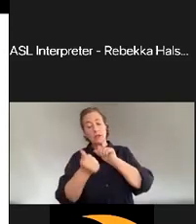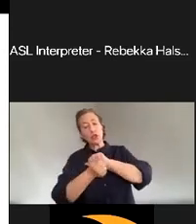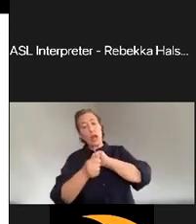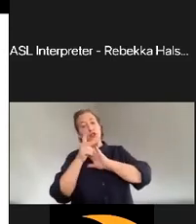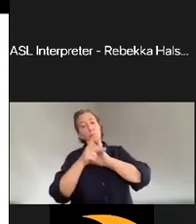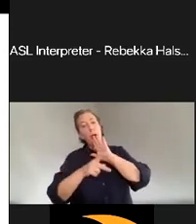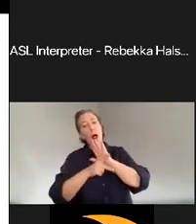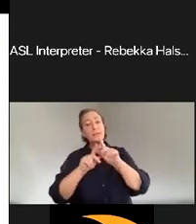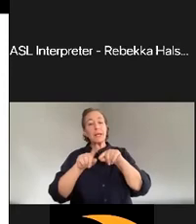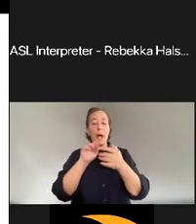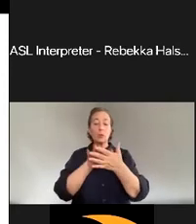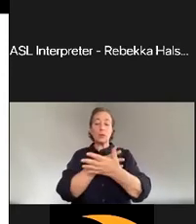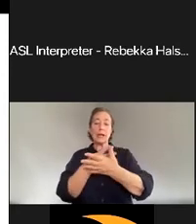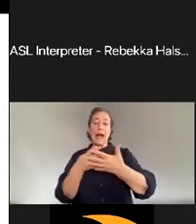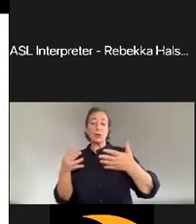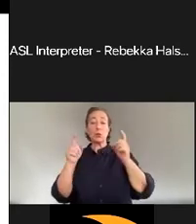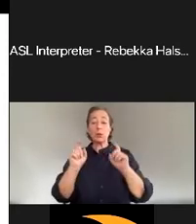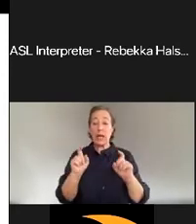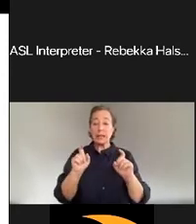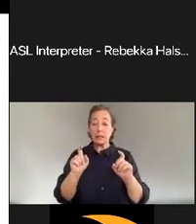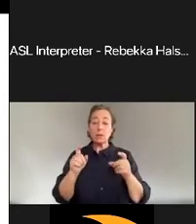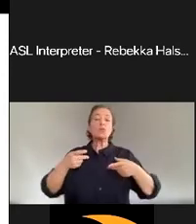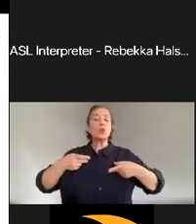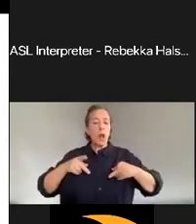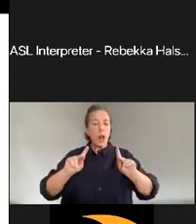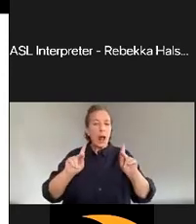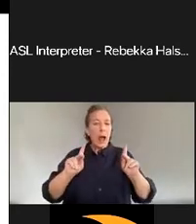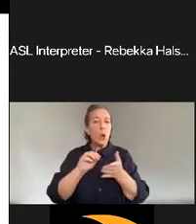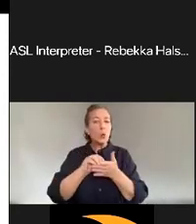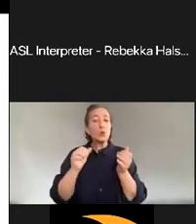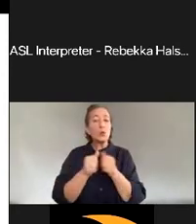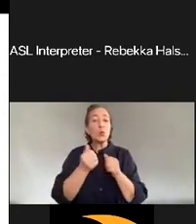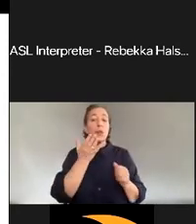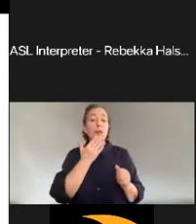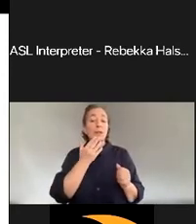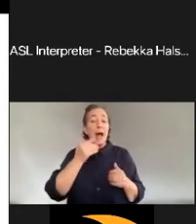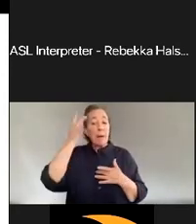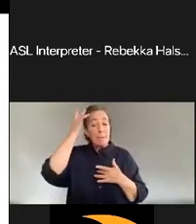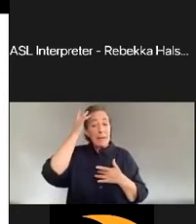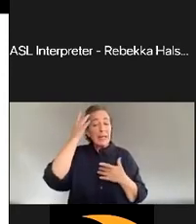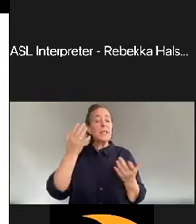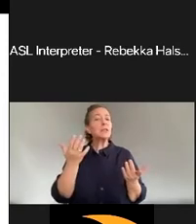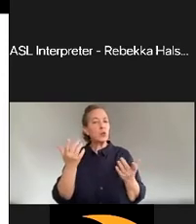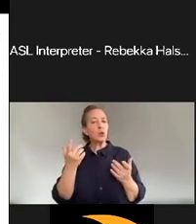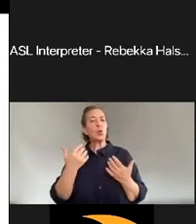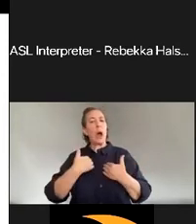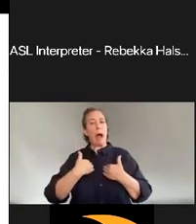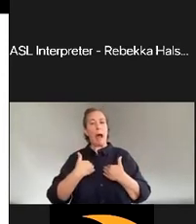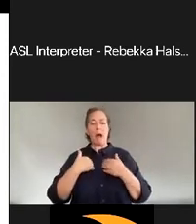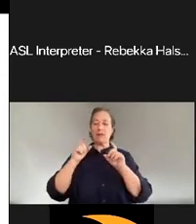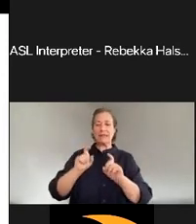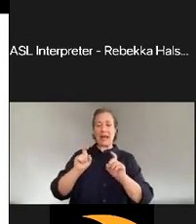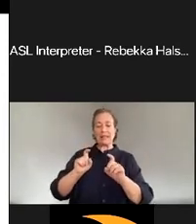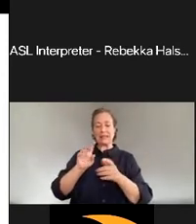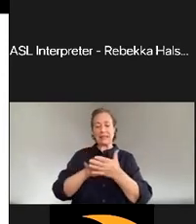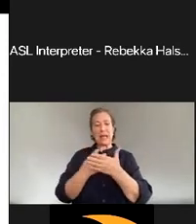to medical emergencies to accommodate a student with diabetes who may be experiencing unsafe blood glucose levels. Just a couple